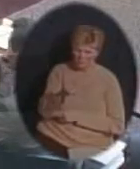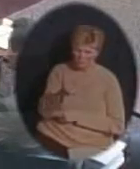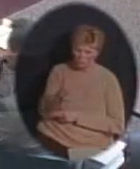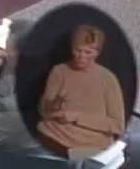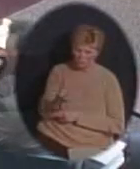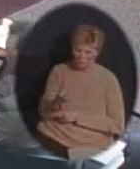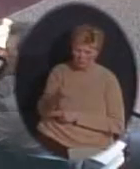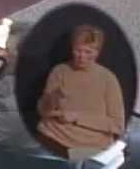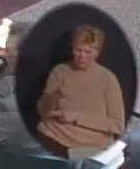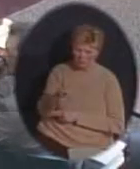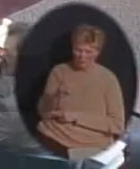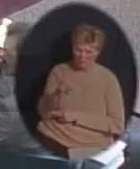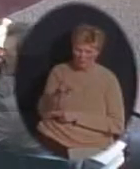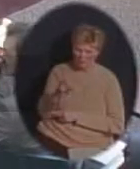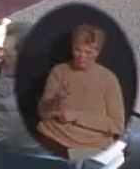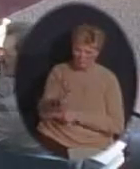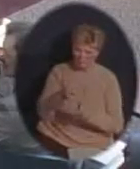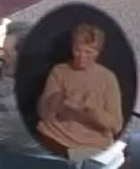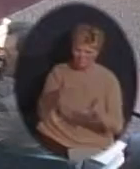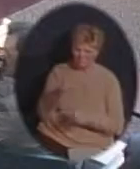of the American Revolution.